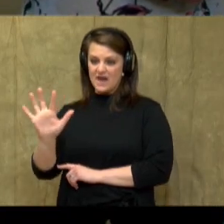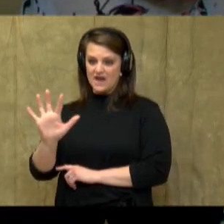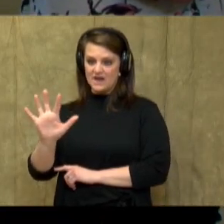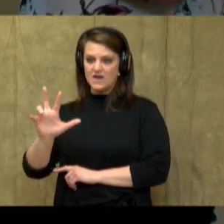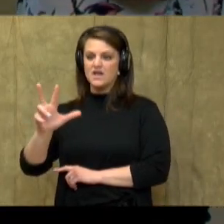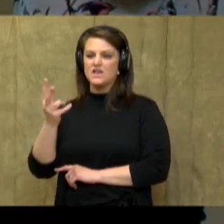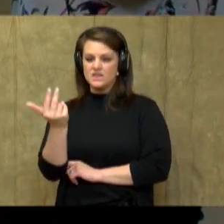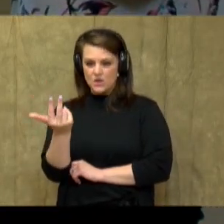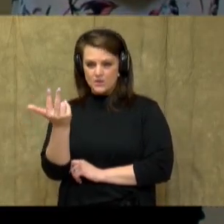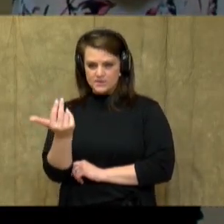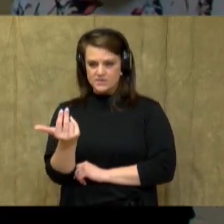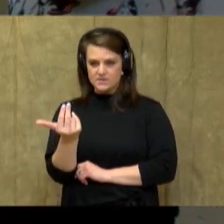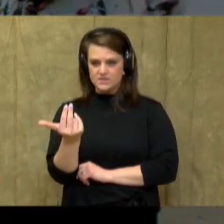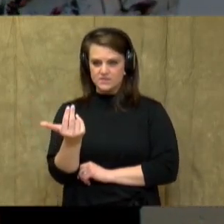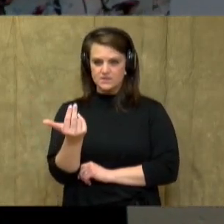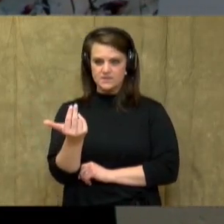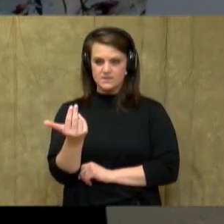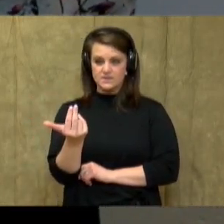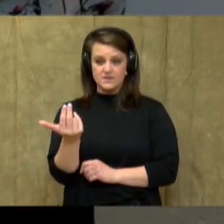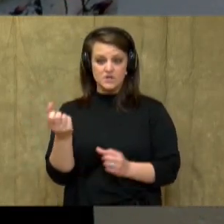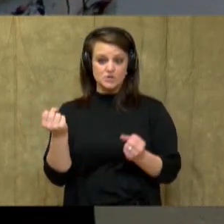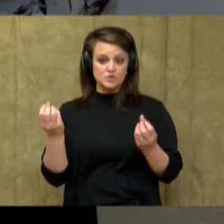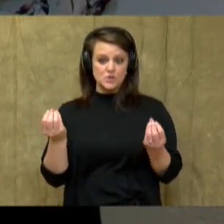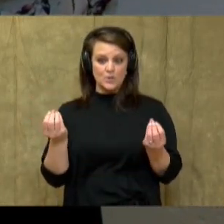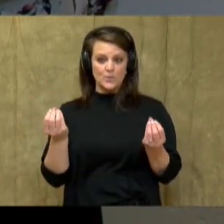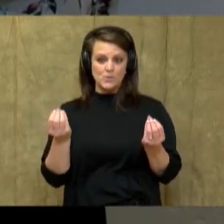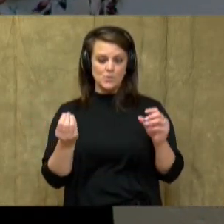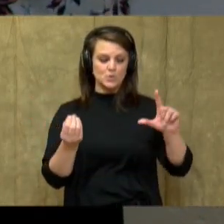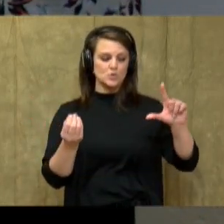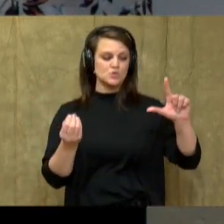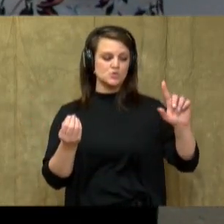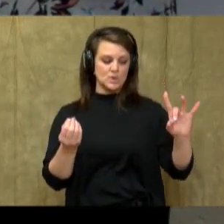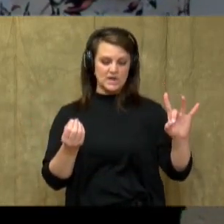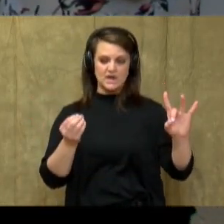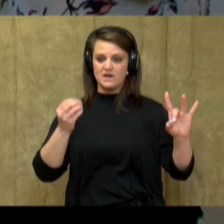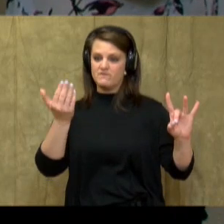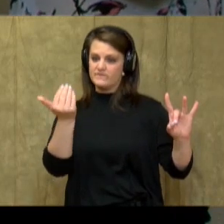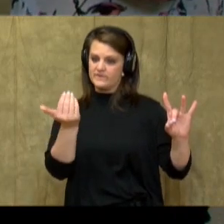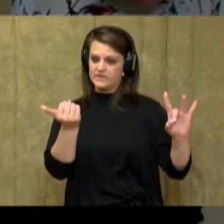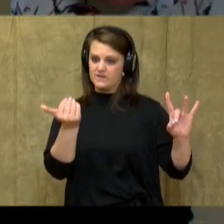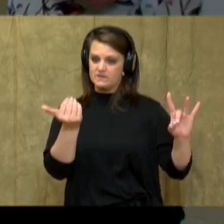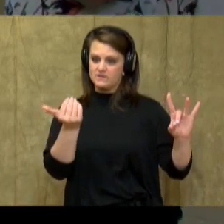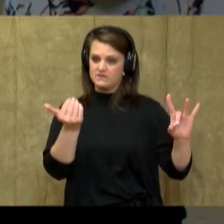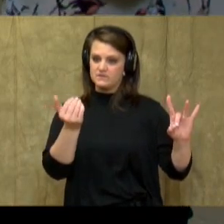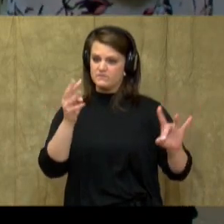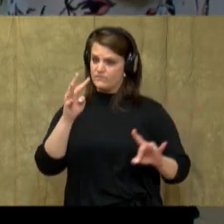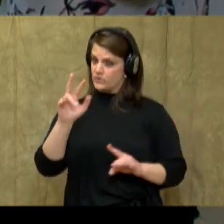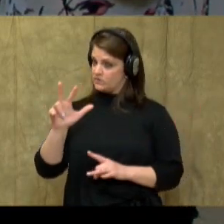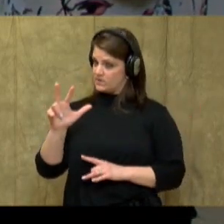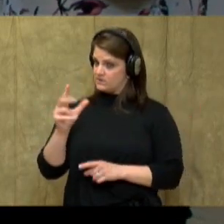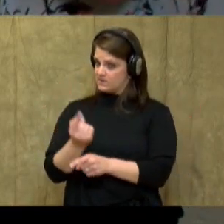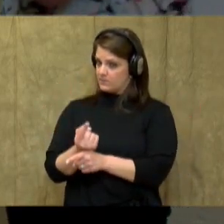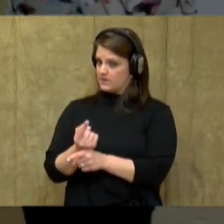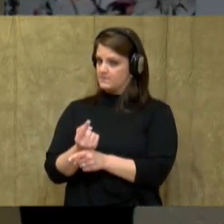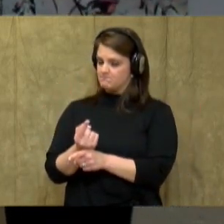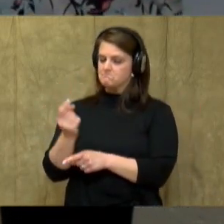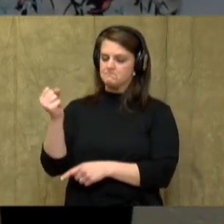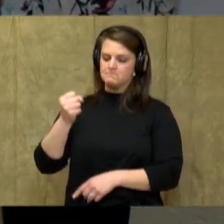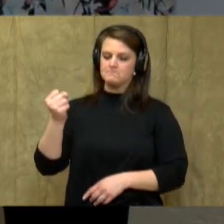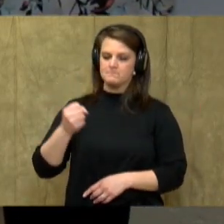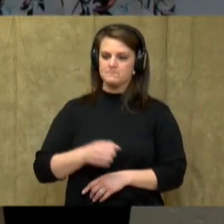is 13. So what is 28 and 15? Is it 43?